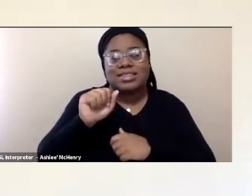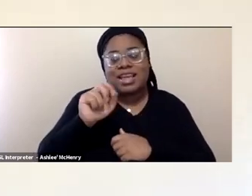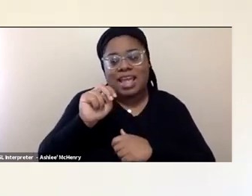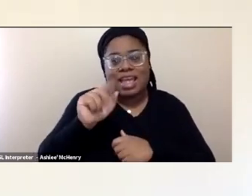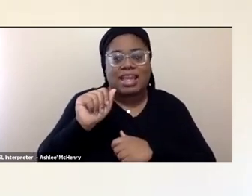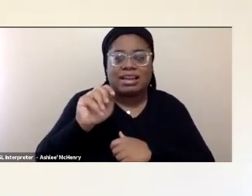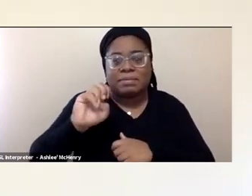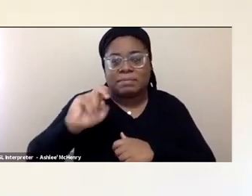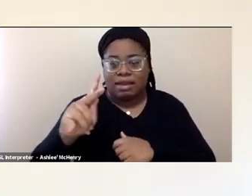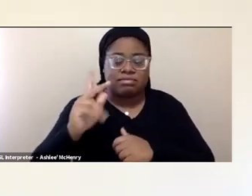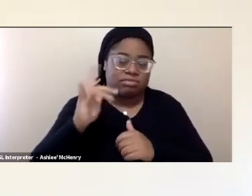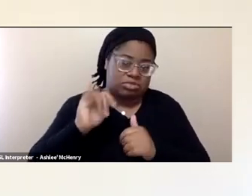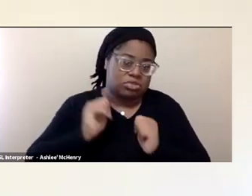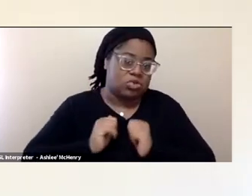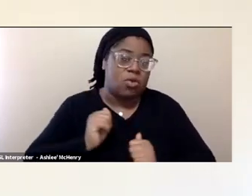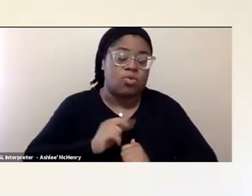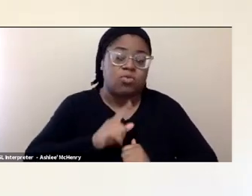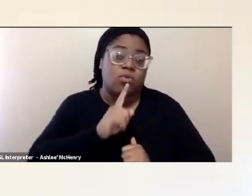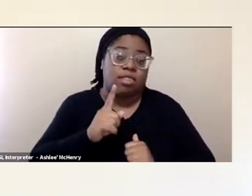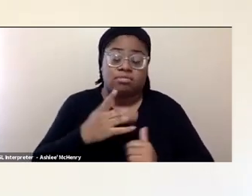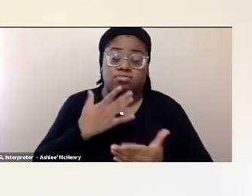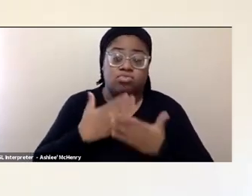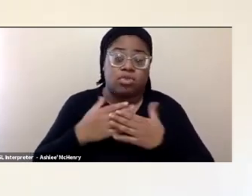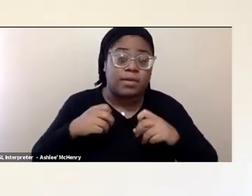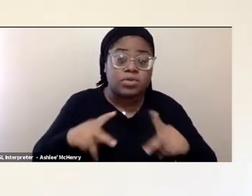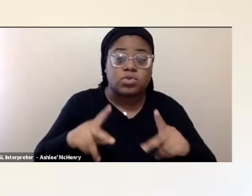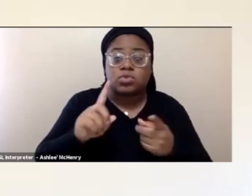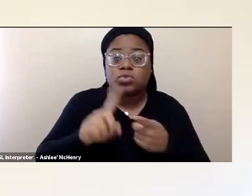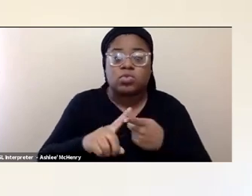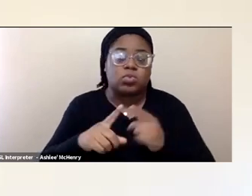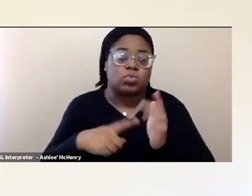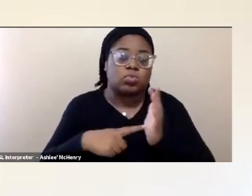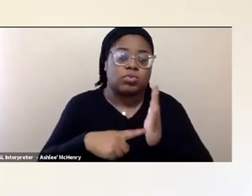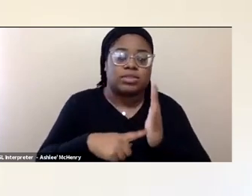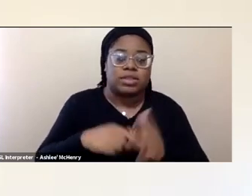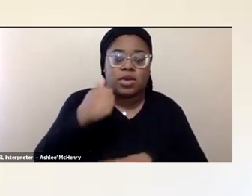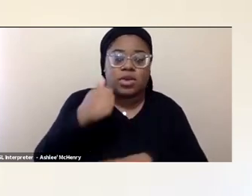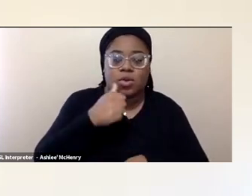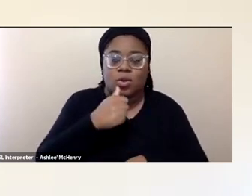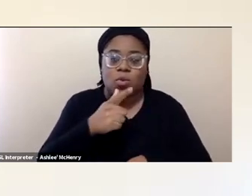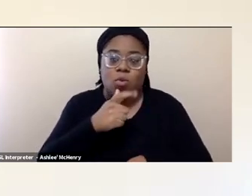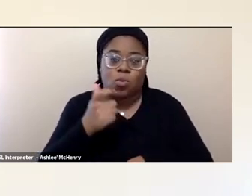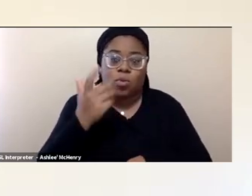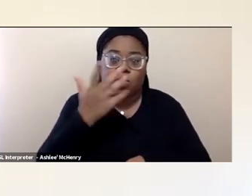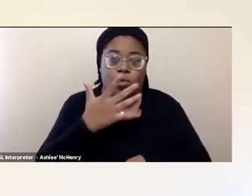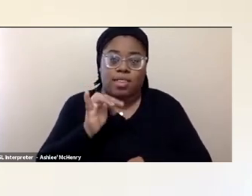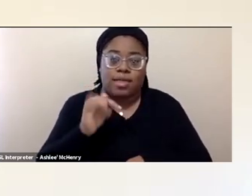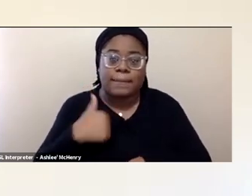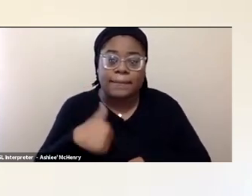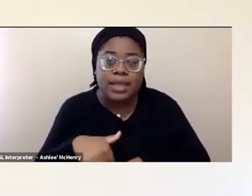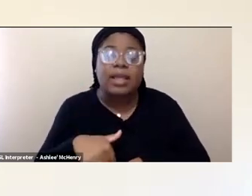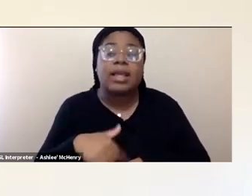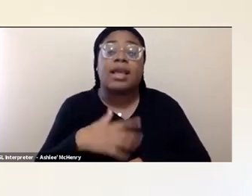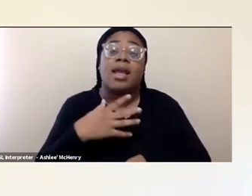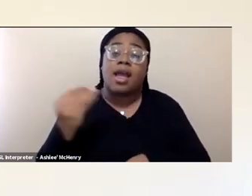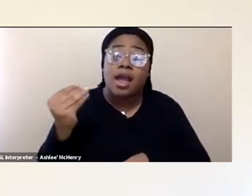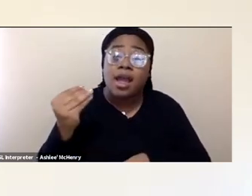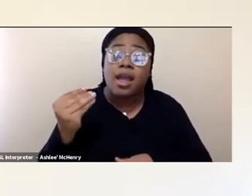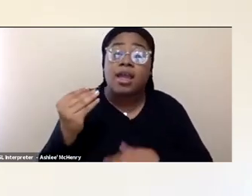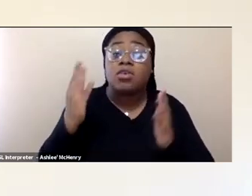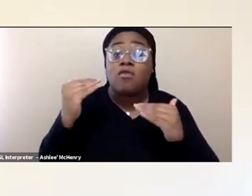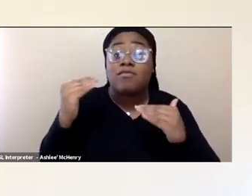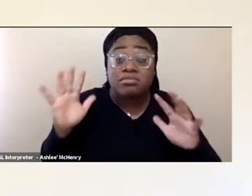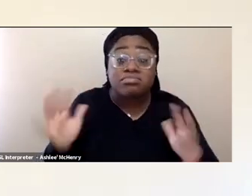great opportunity for me to represent girls that look like me, and also to hopefully amplify